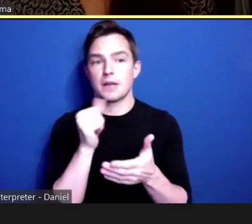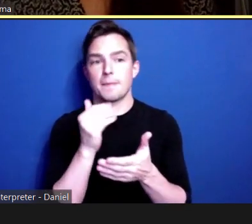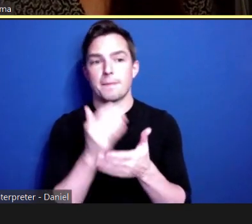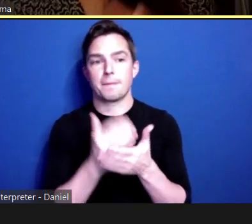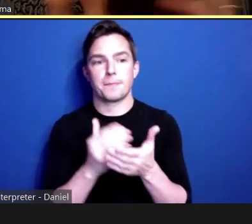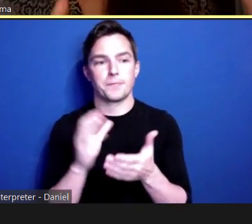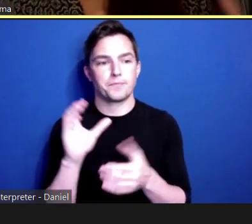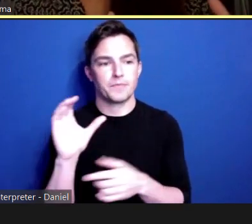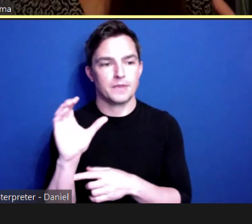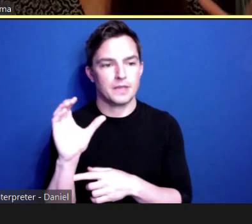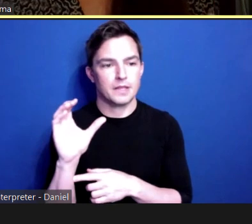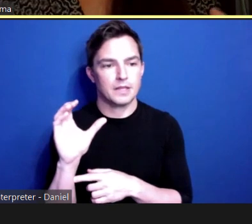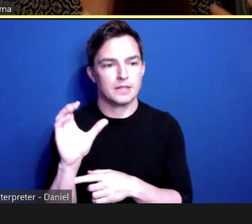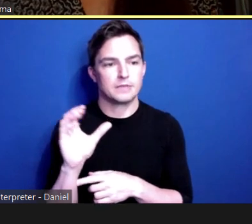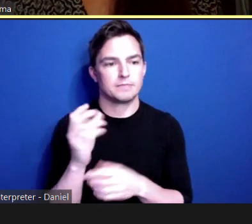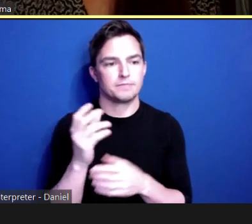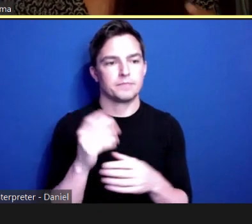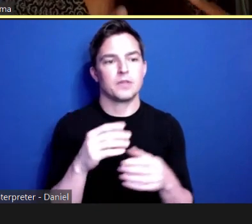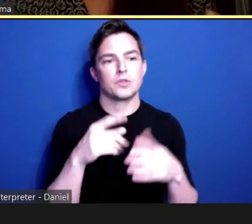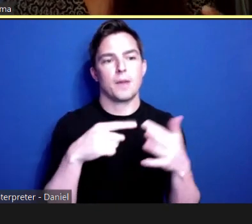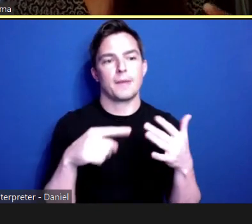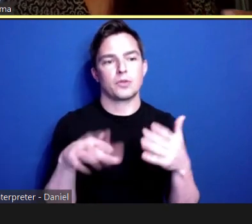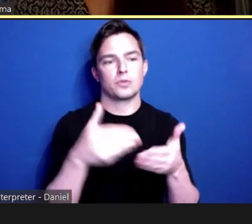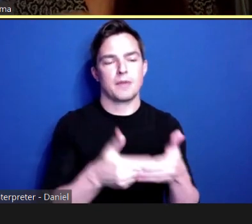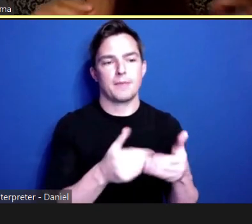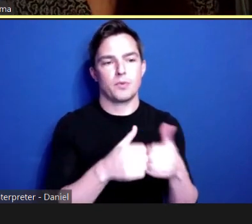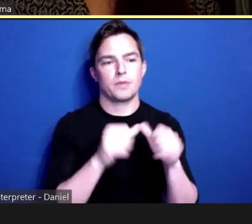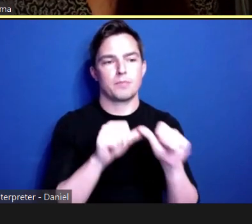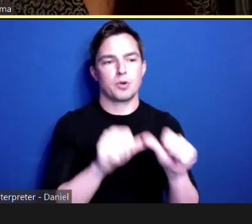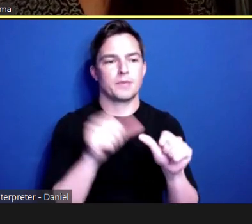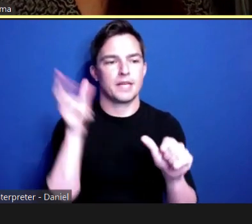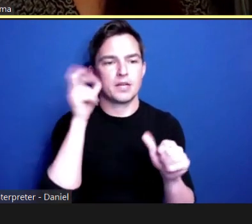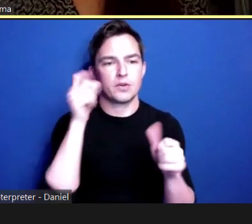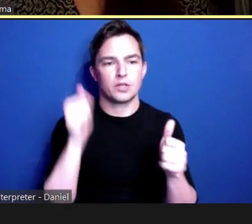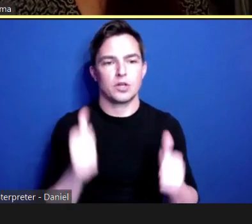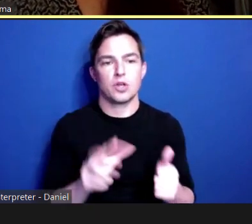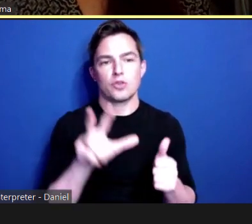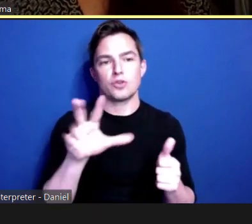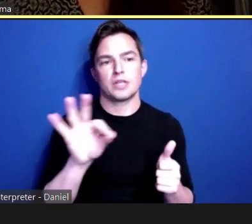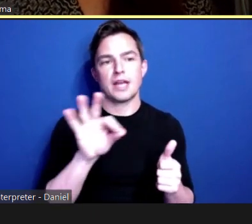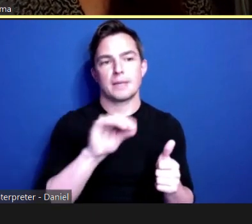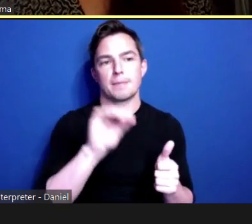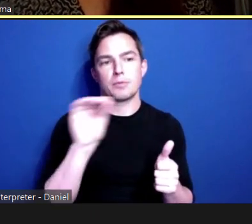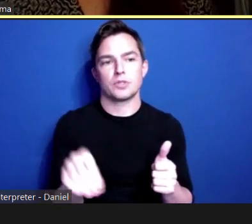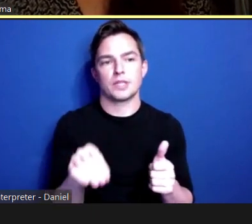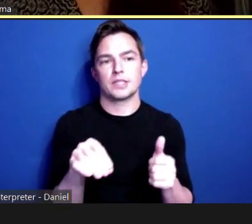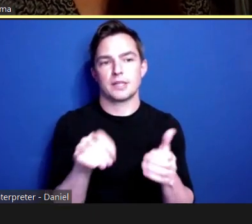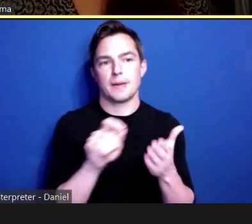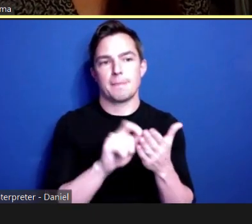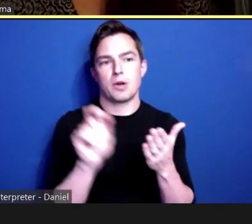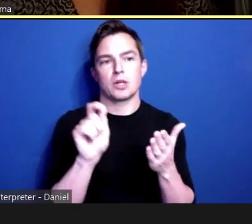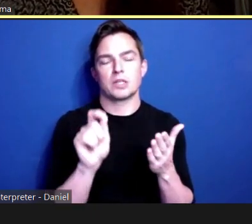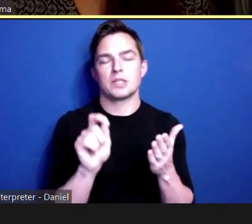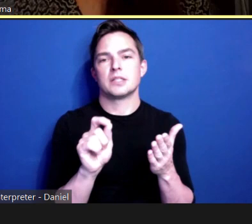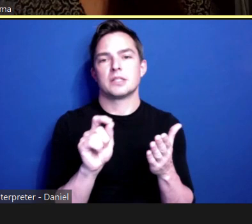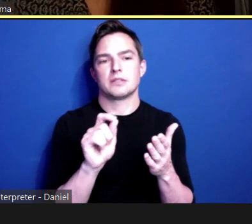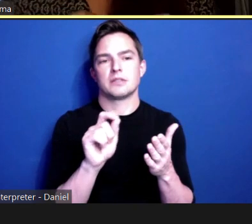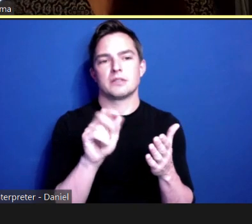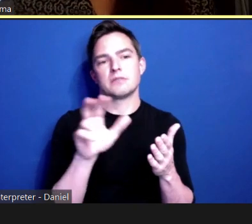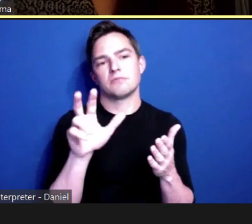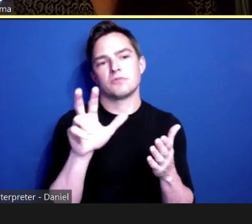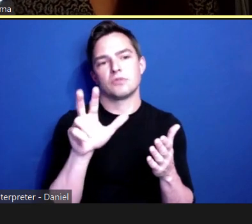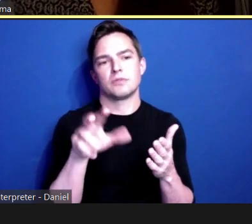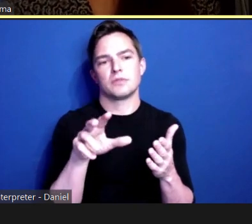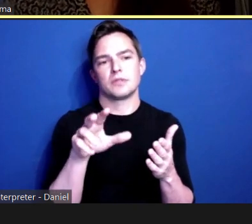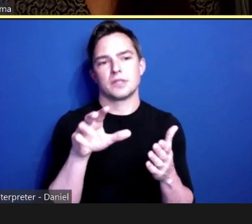So among those babies with permanent hearing loss, 39% met the 6-month benchmark.